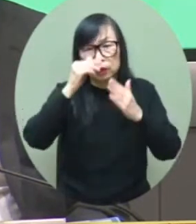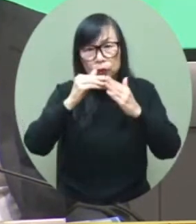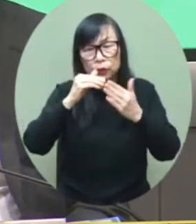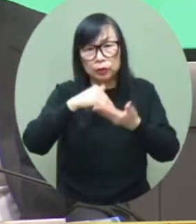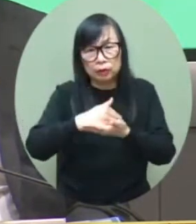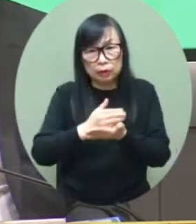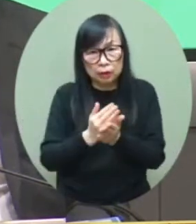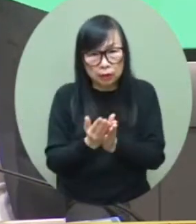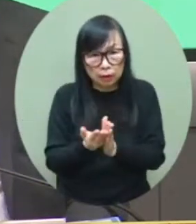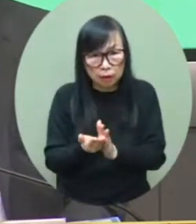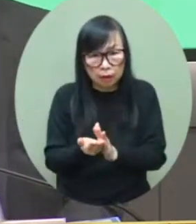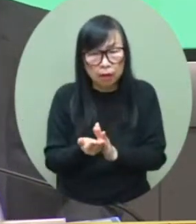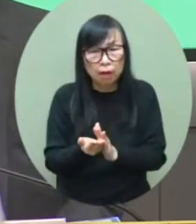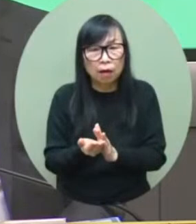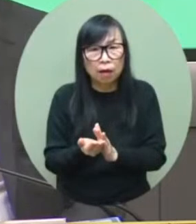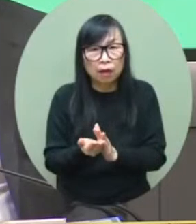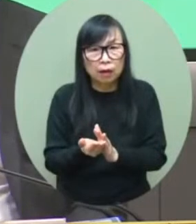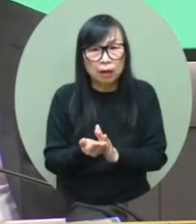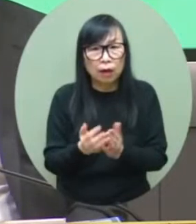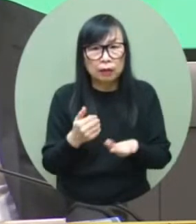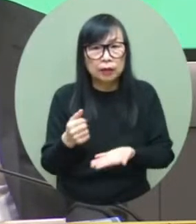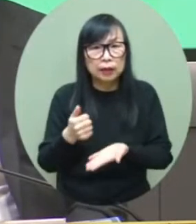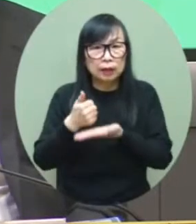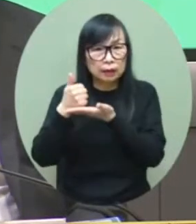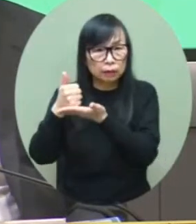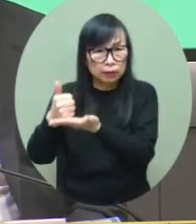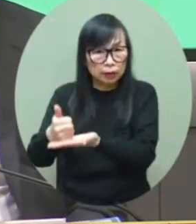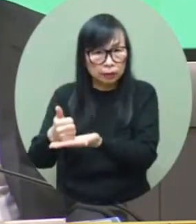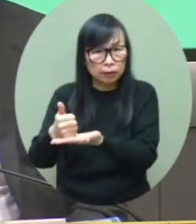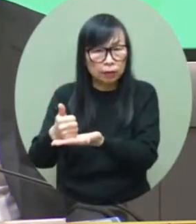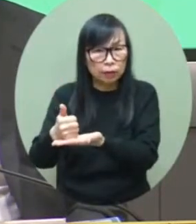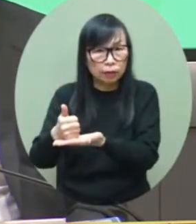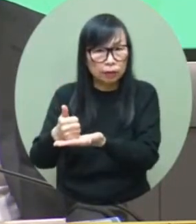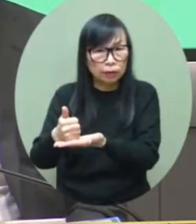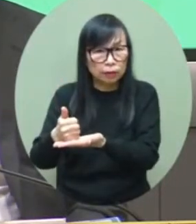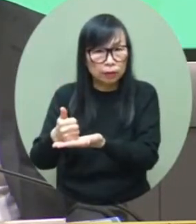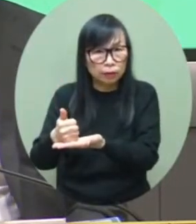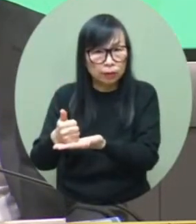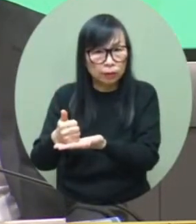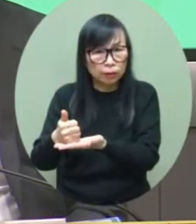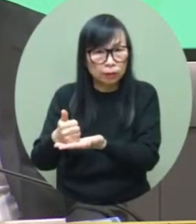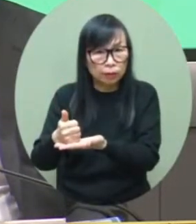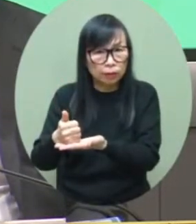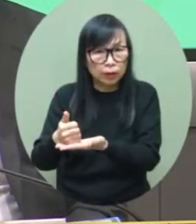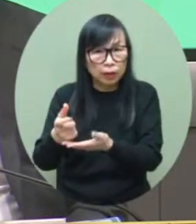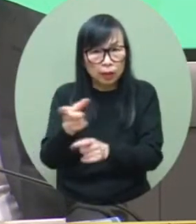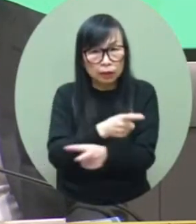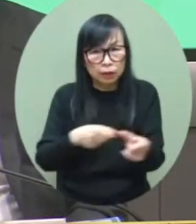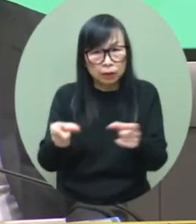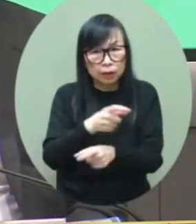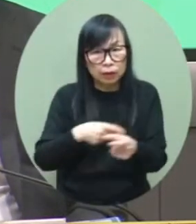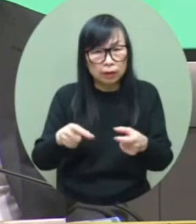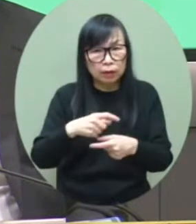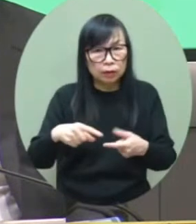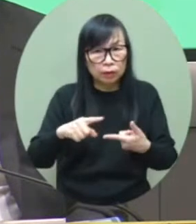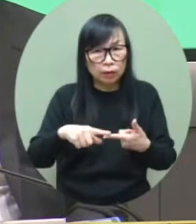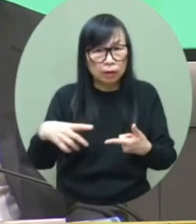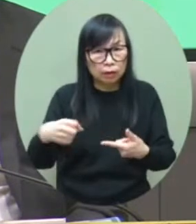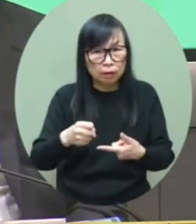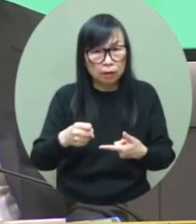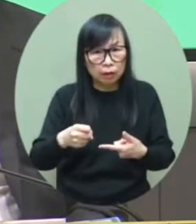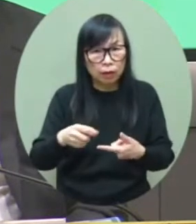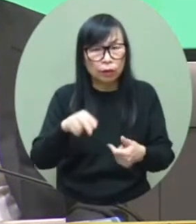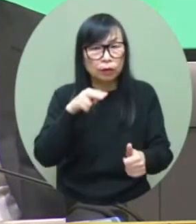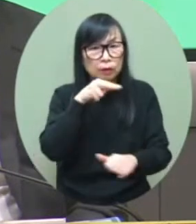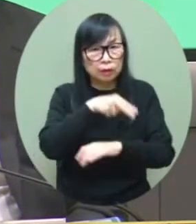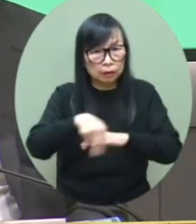the need for, you know, community isolation facilities and so on at the peak of the pandemic, so